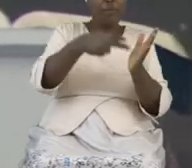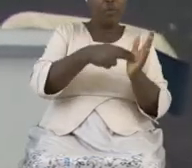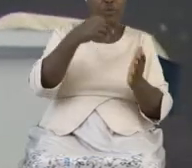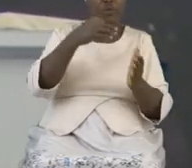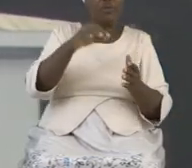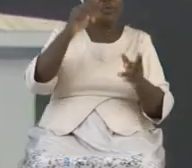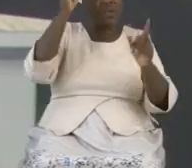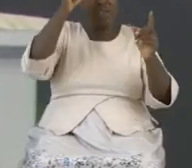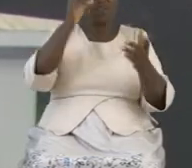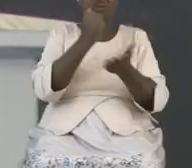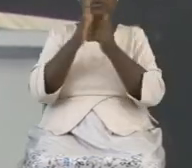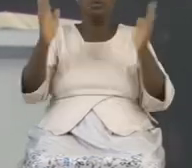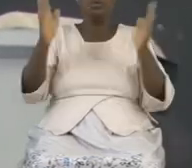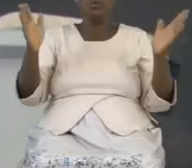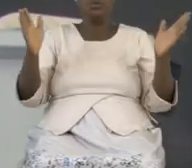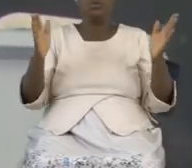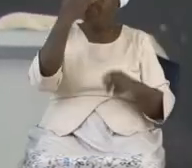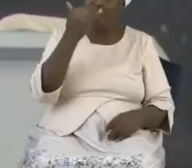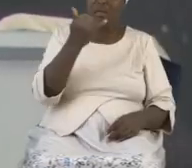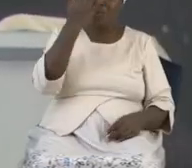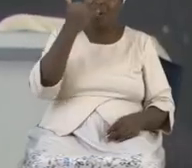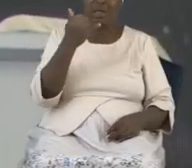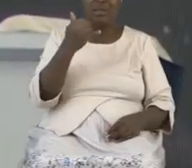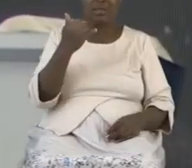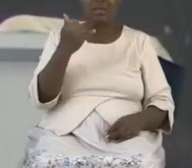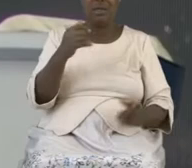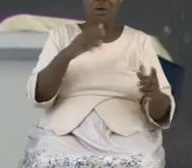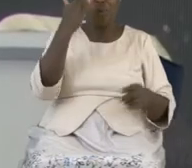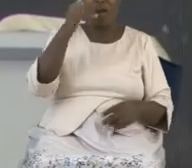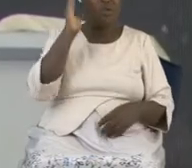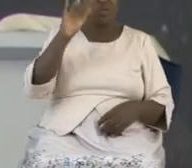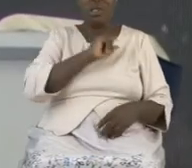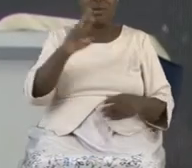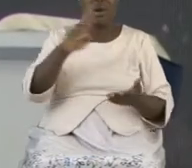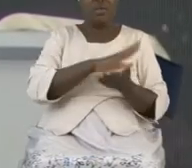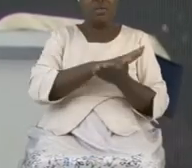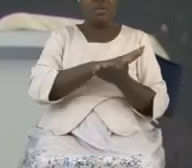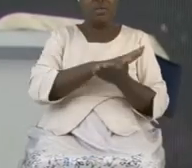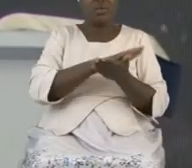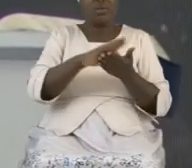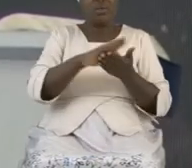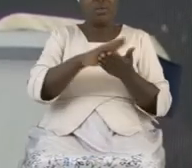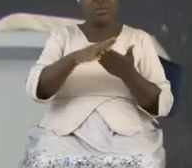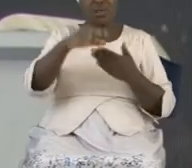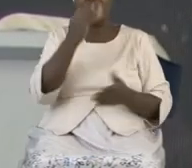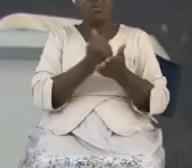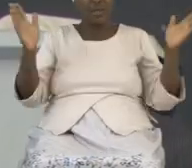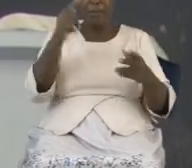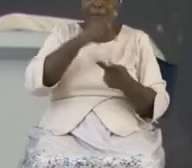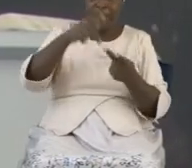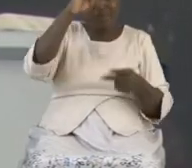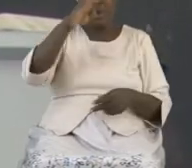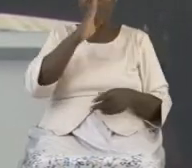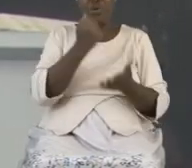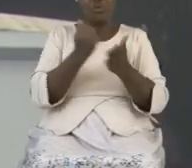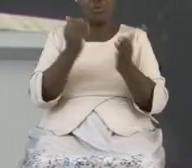why will a righteous man be crucified? Perfect man be crucified? The sinless